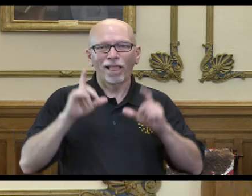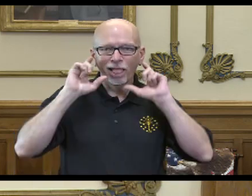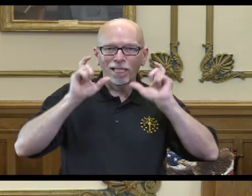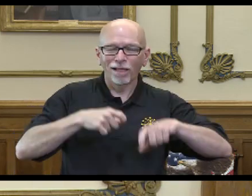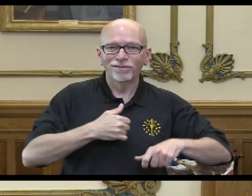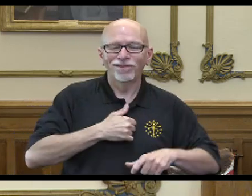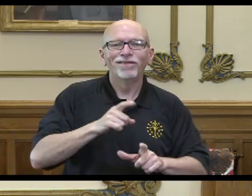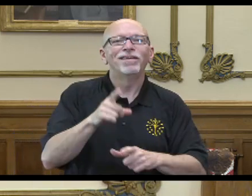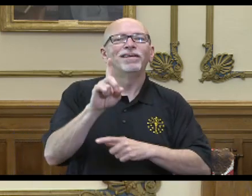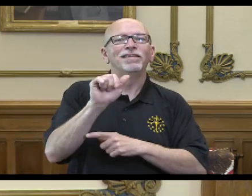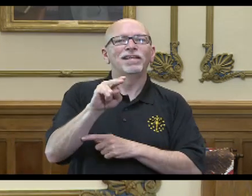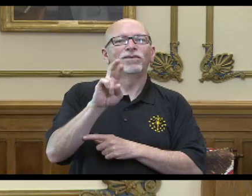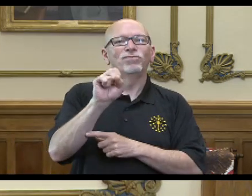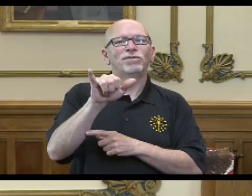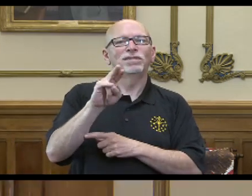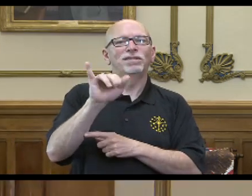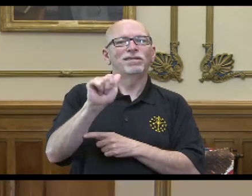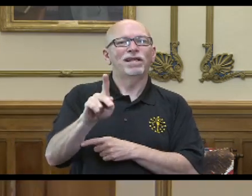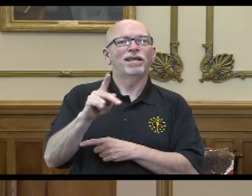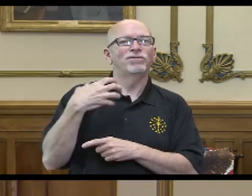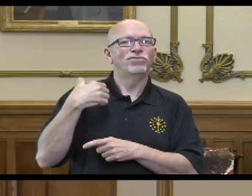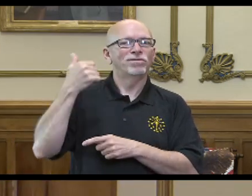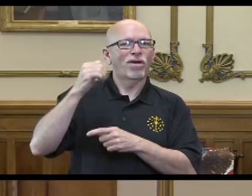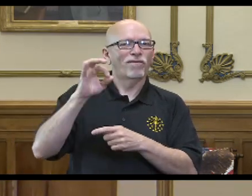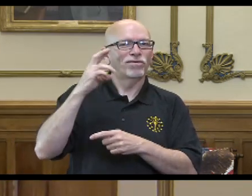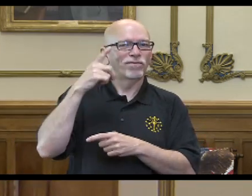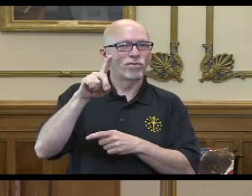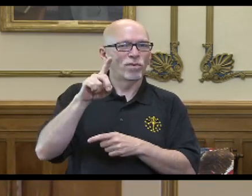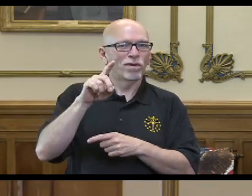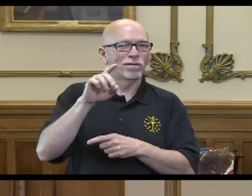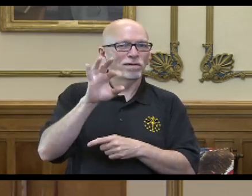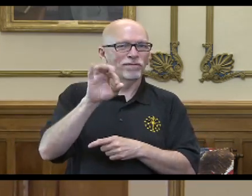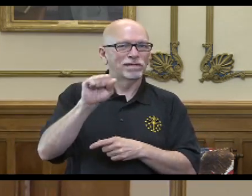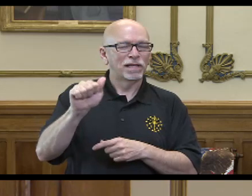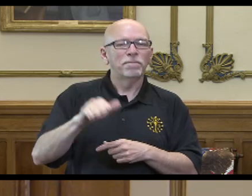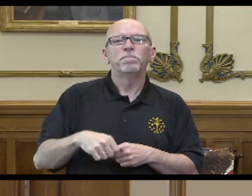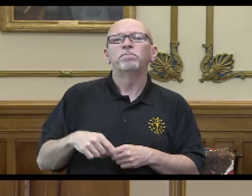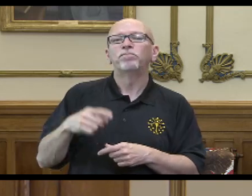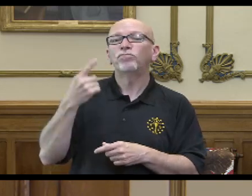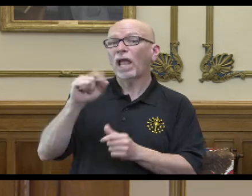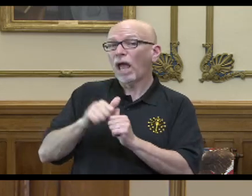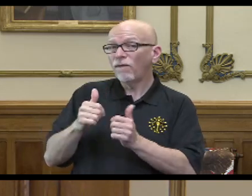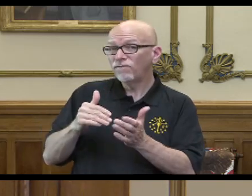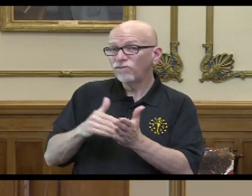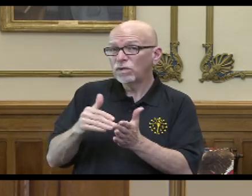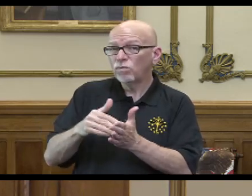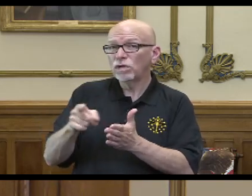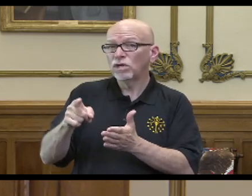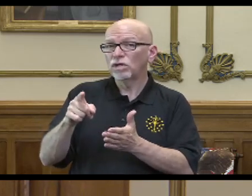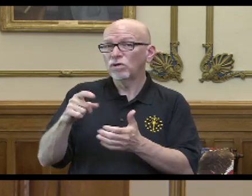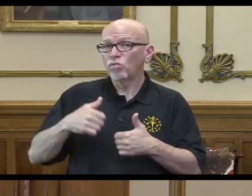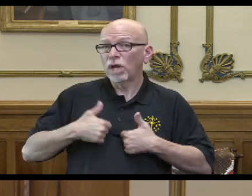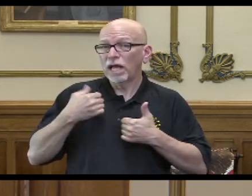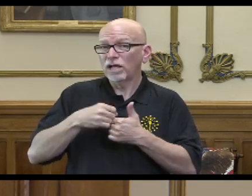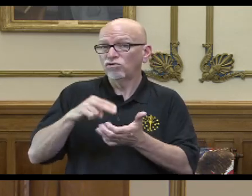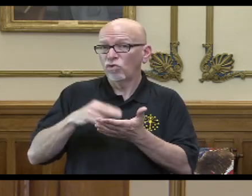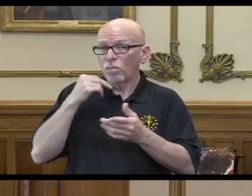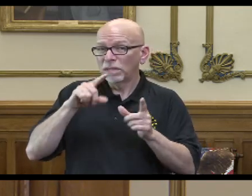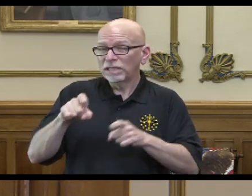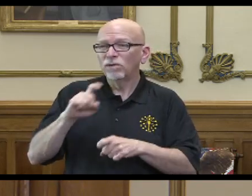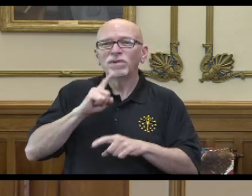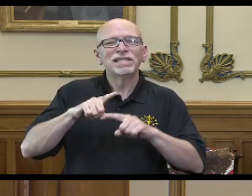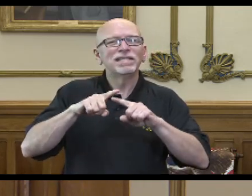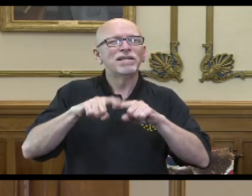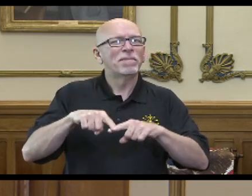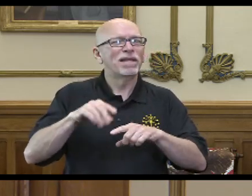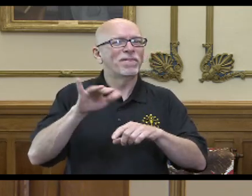Dan Rosiniak, Chief Medical Officer for FSSAI. So in terms of how frequent residents in nursing homes are tested, it depends a little